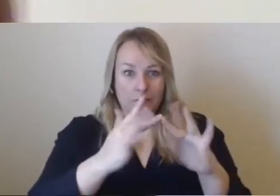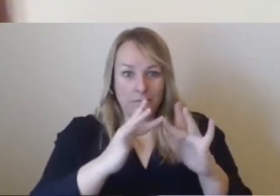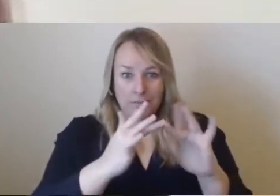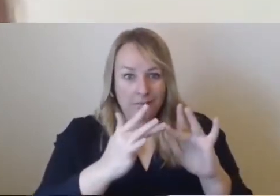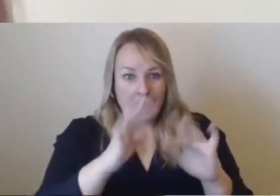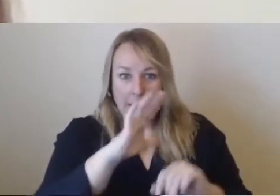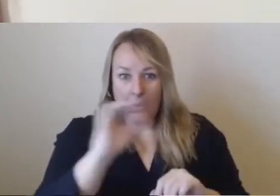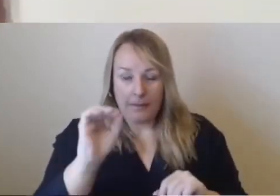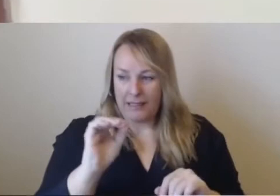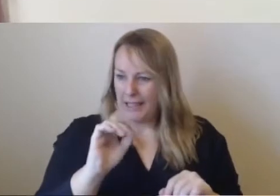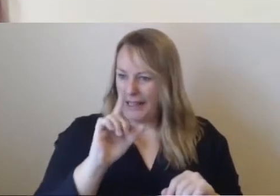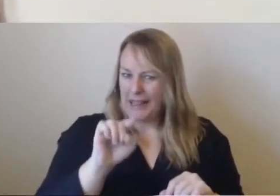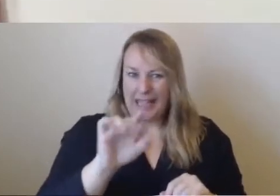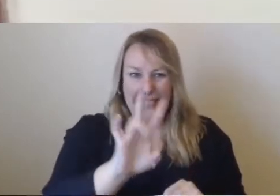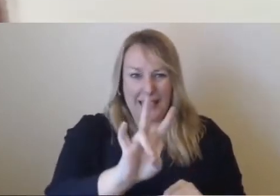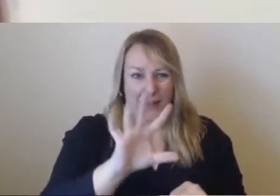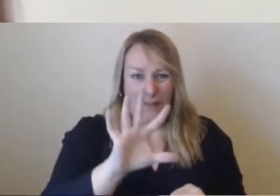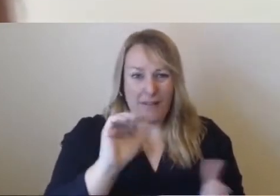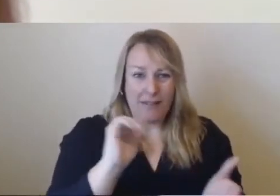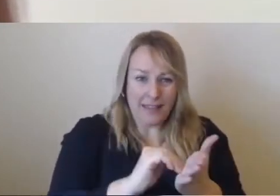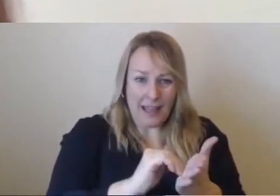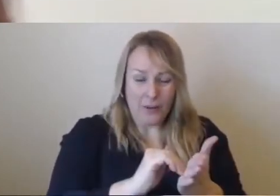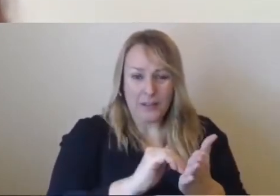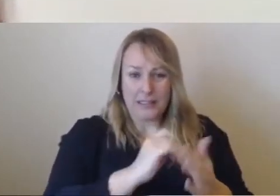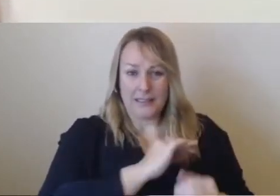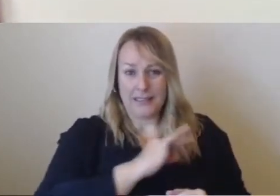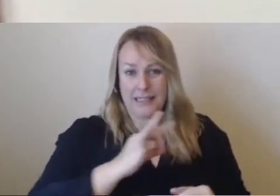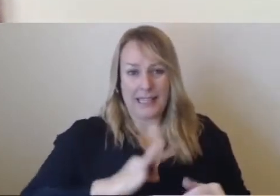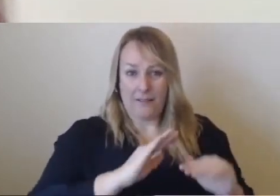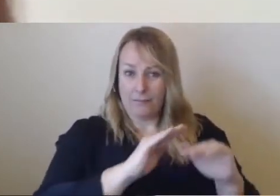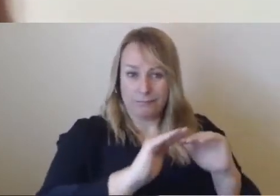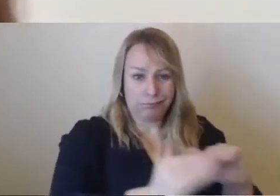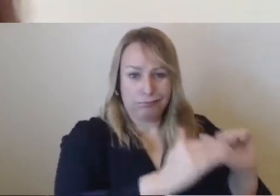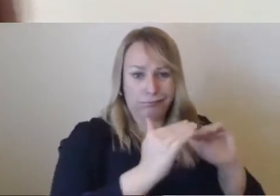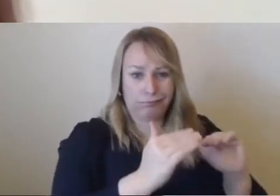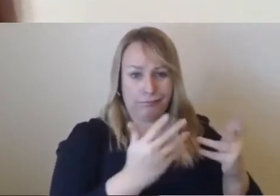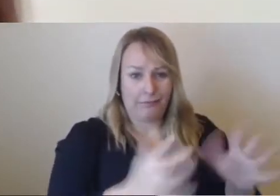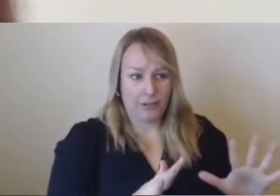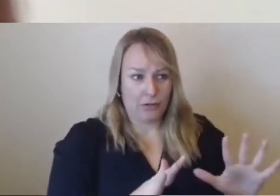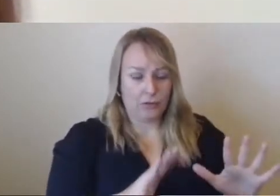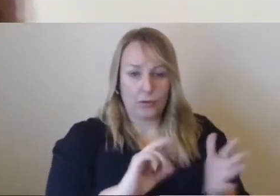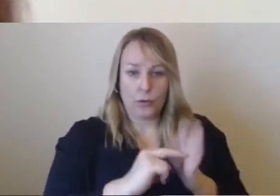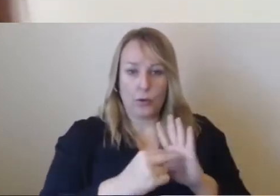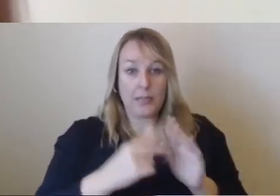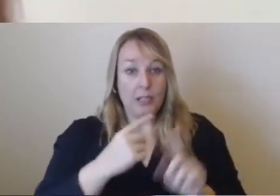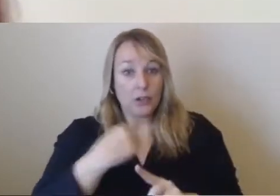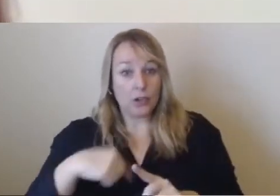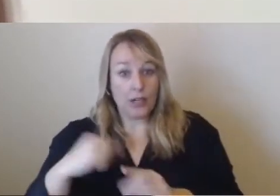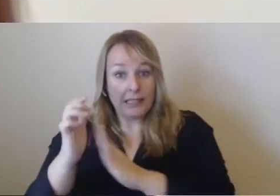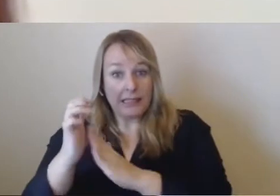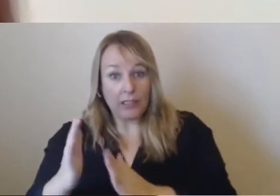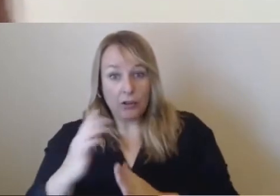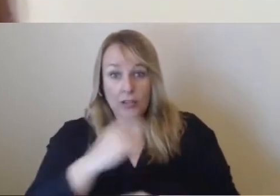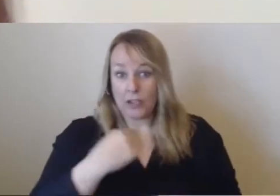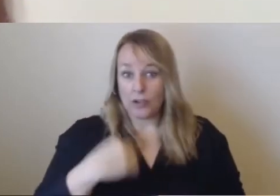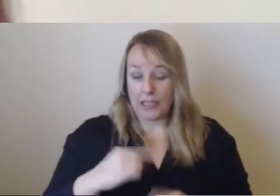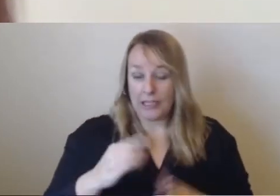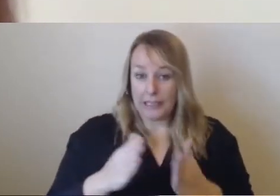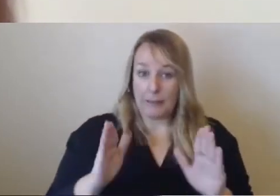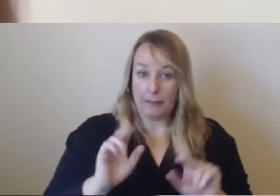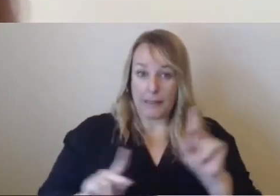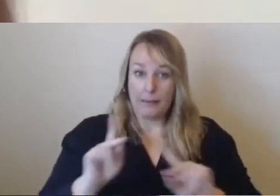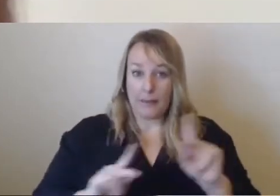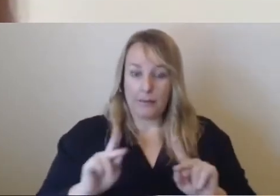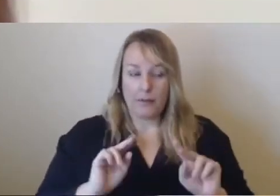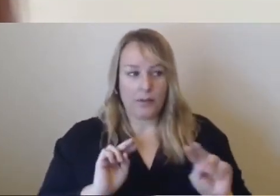75,000 employees that lost their jobs as a result of that. I think you both had Chinese leadership as well as the Chinese public start thinking more and